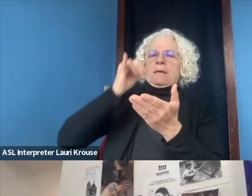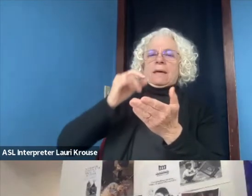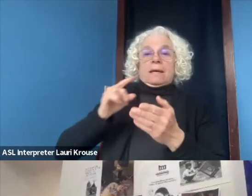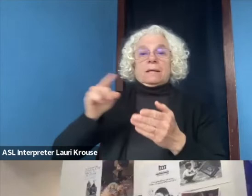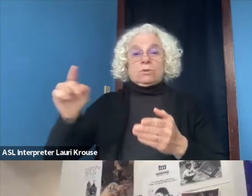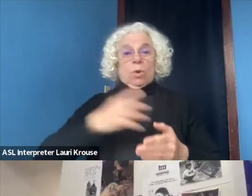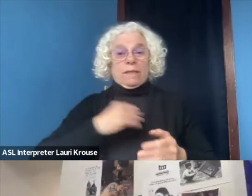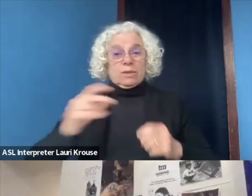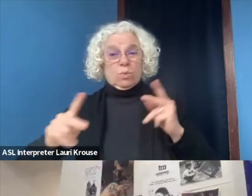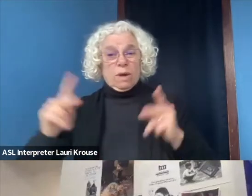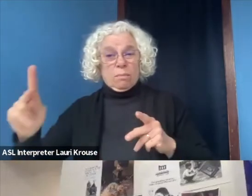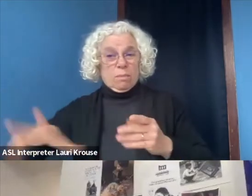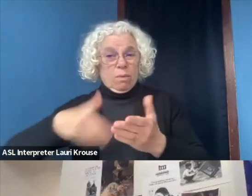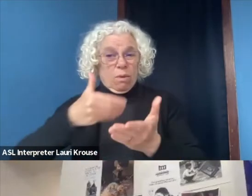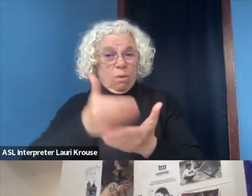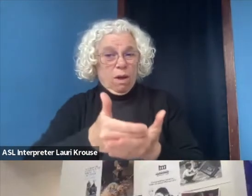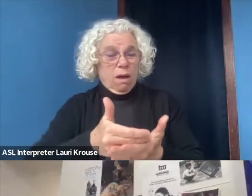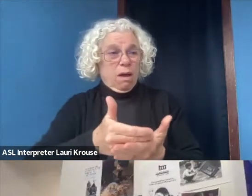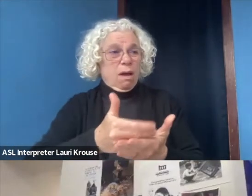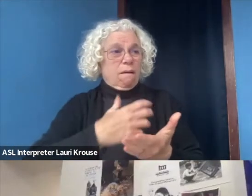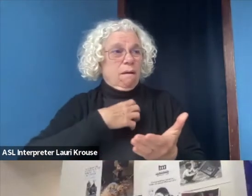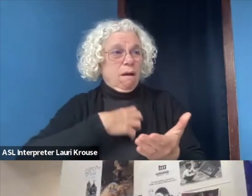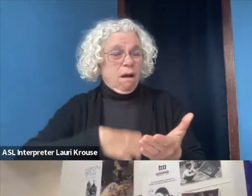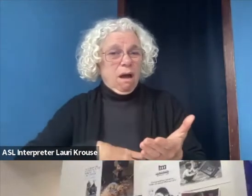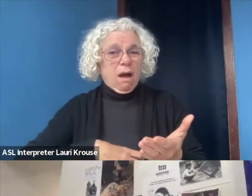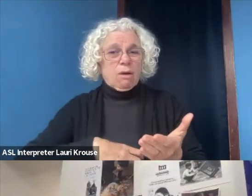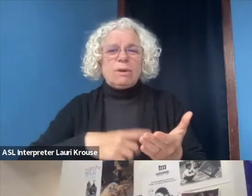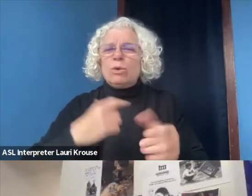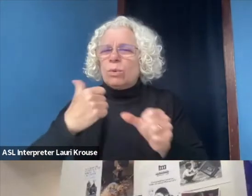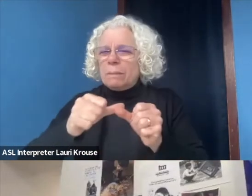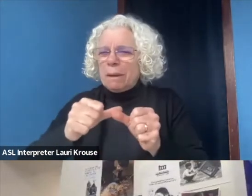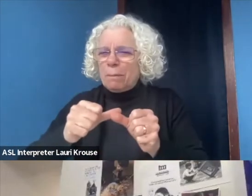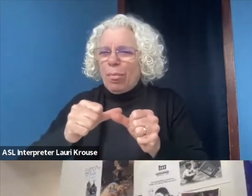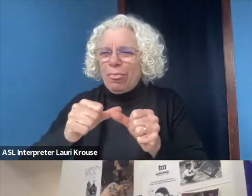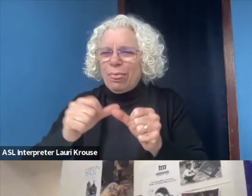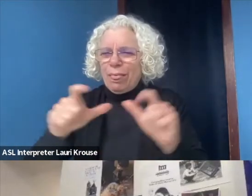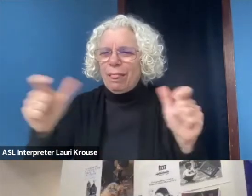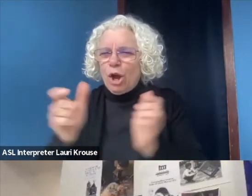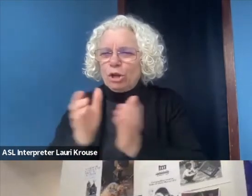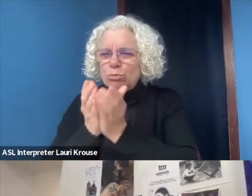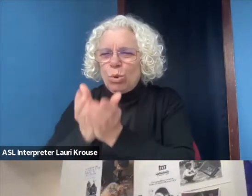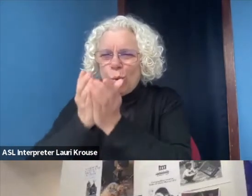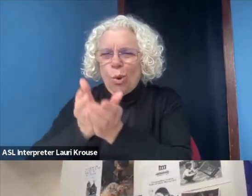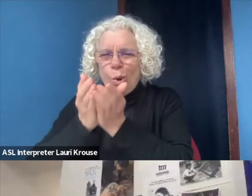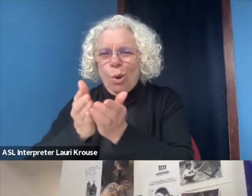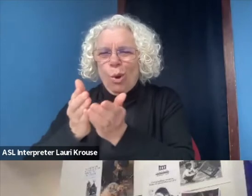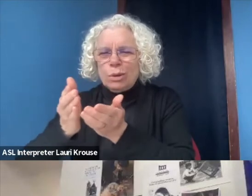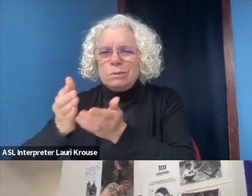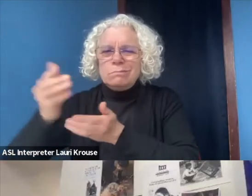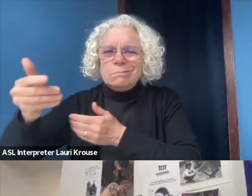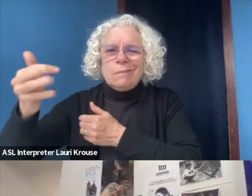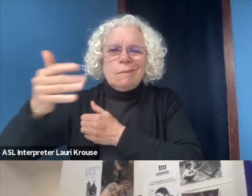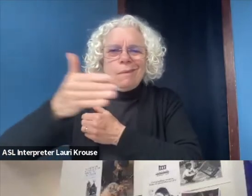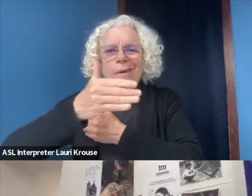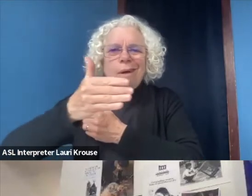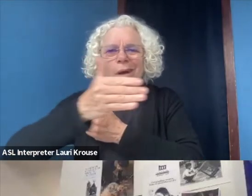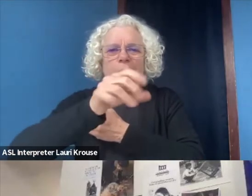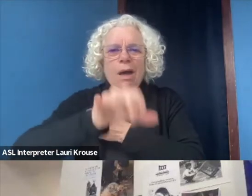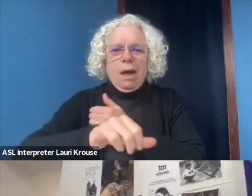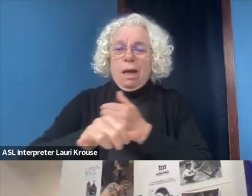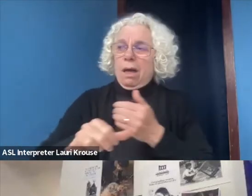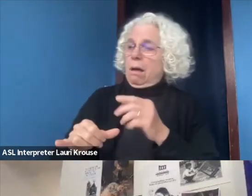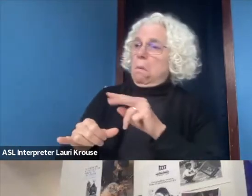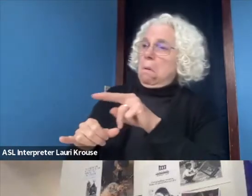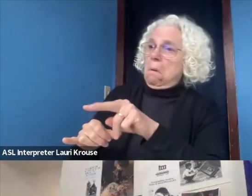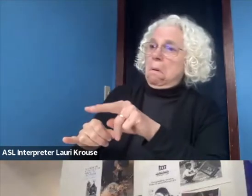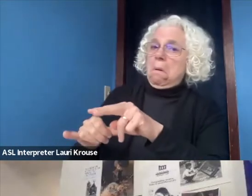hungry, and came with their big boats, we provided them the ability to live. We showed them how to hunt.